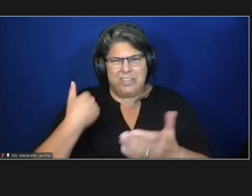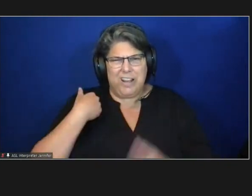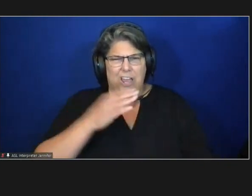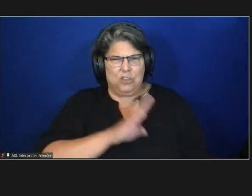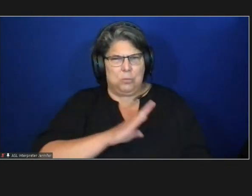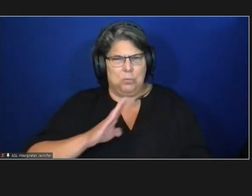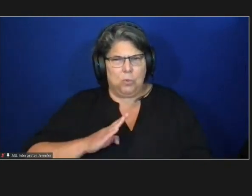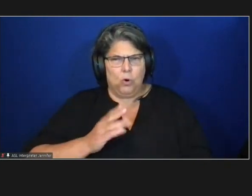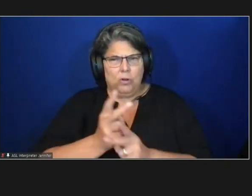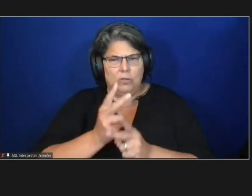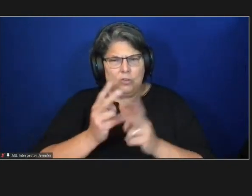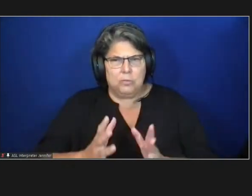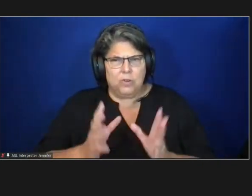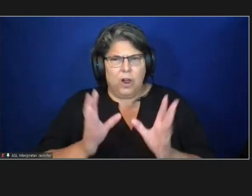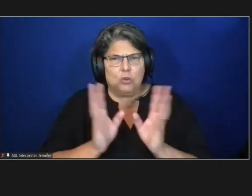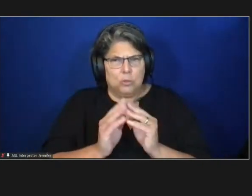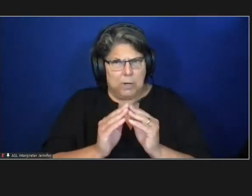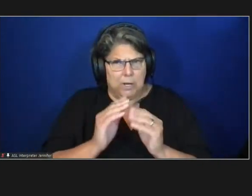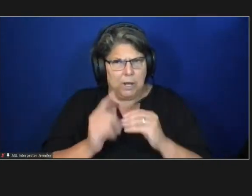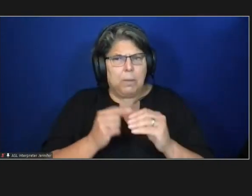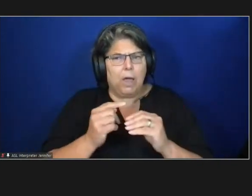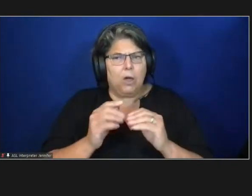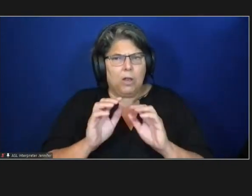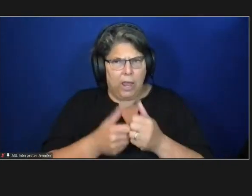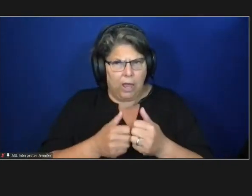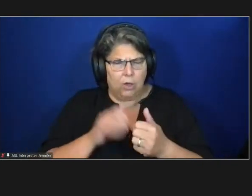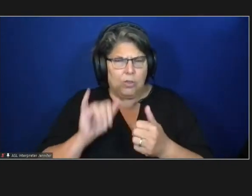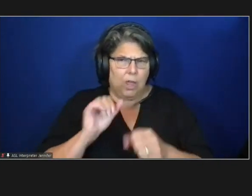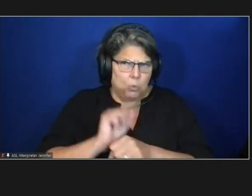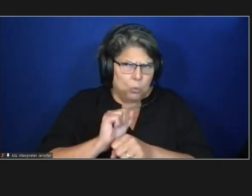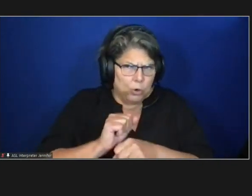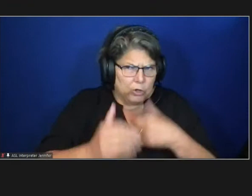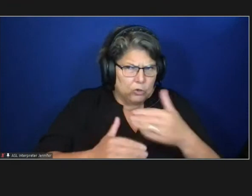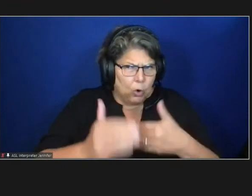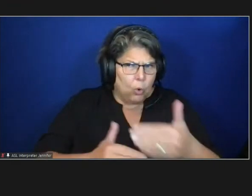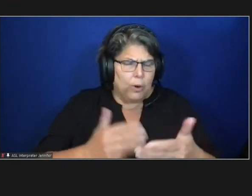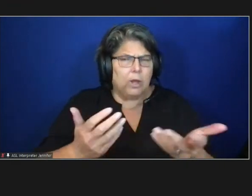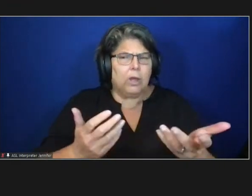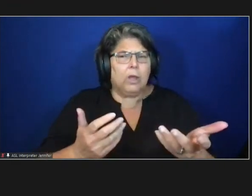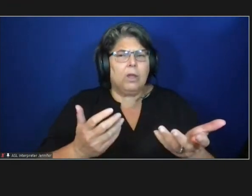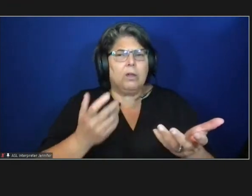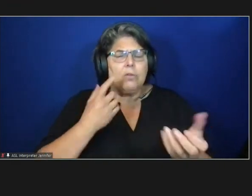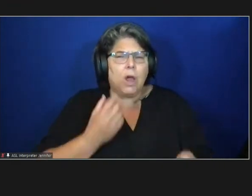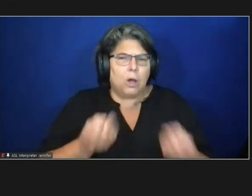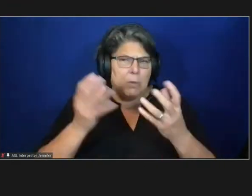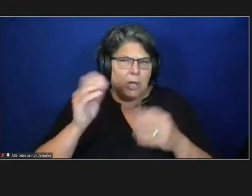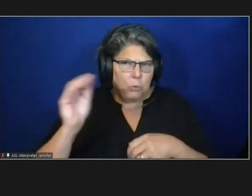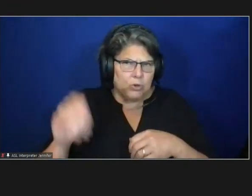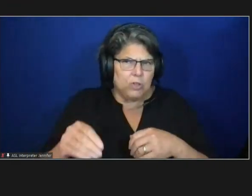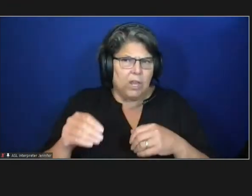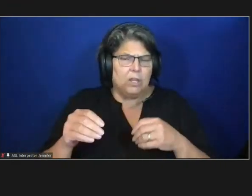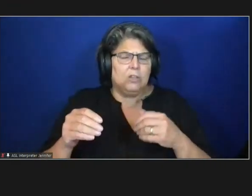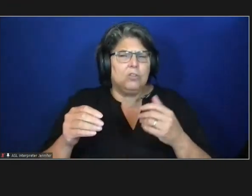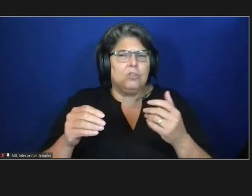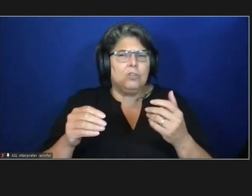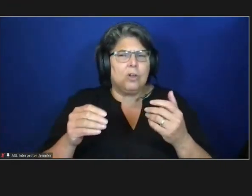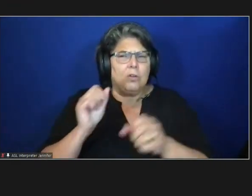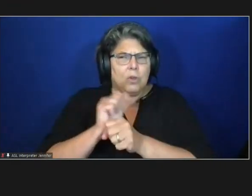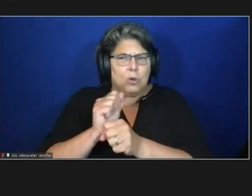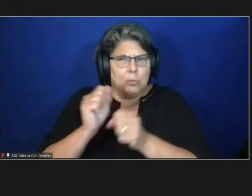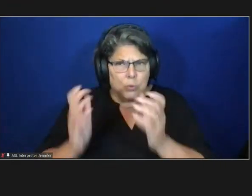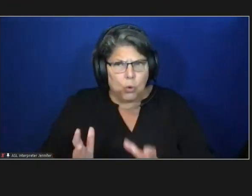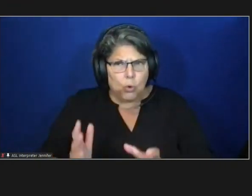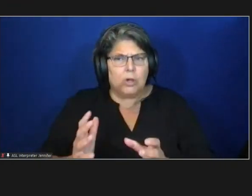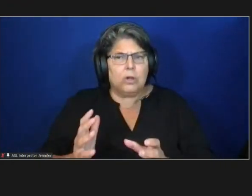Supervisors meeting about how those efforts are going in terms of the percentage of employees in